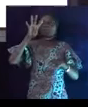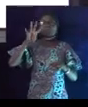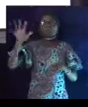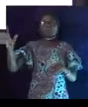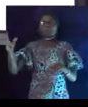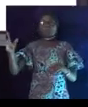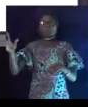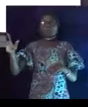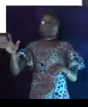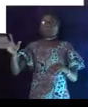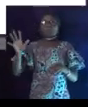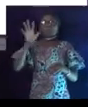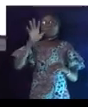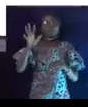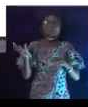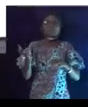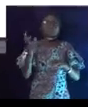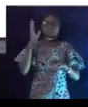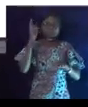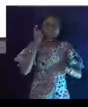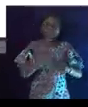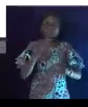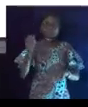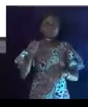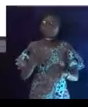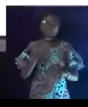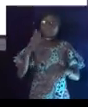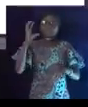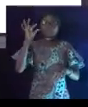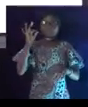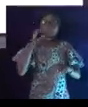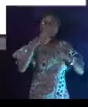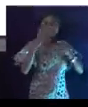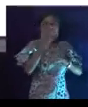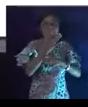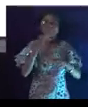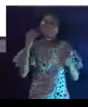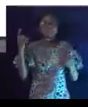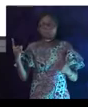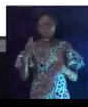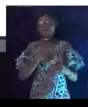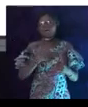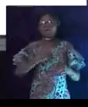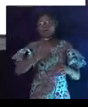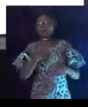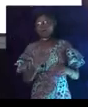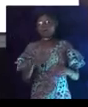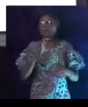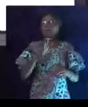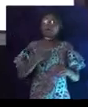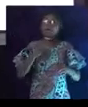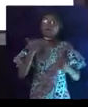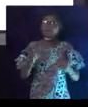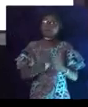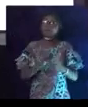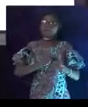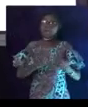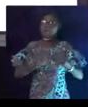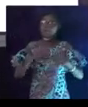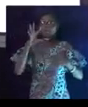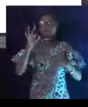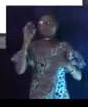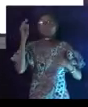I will multiply by 5 all over 9. Now, we'll remove the brackets so that it will be easy for us to multiply.